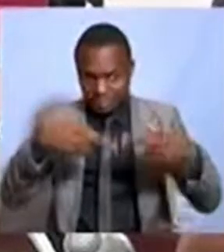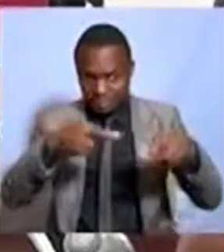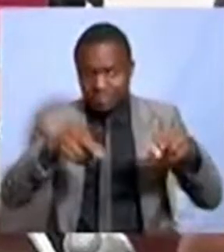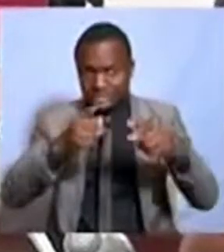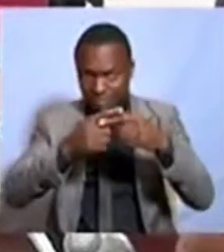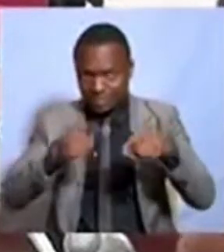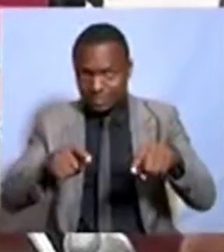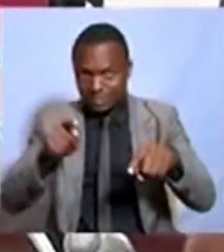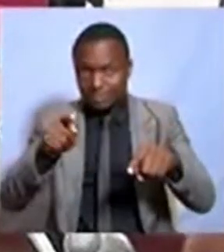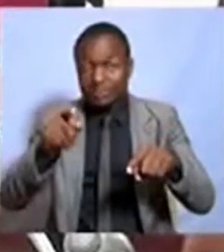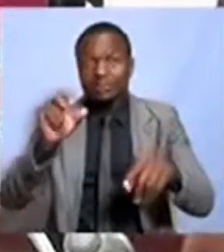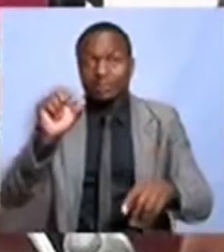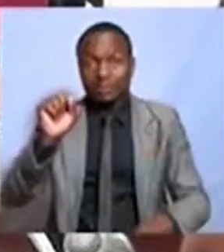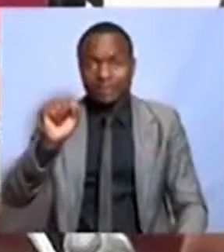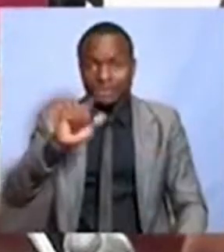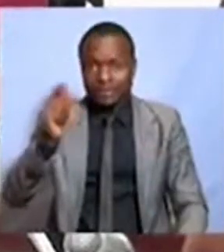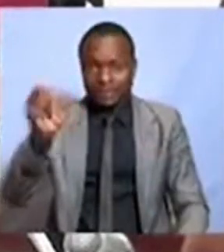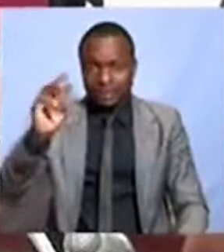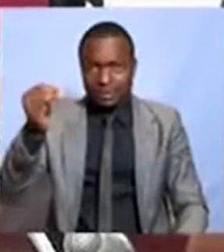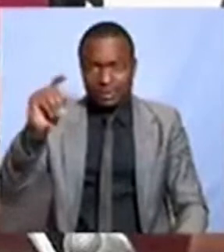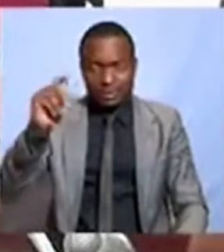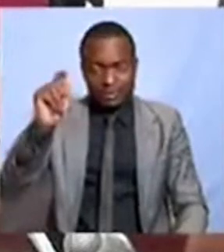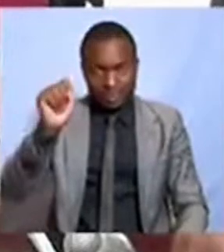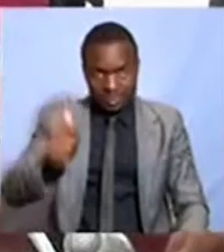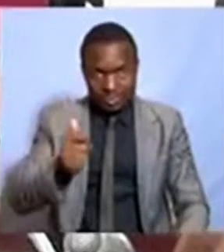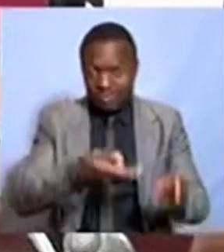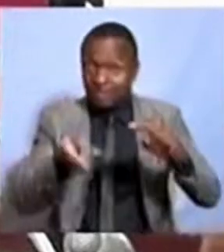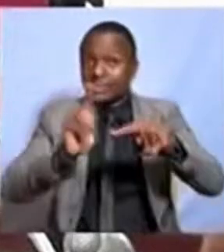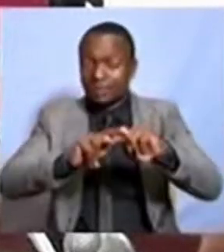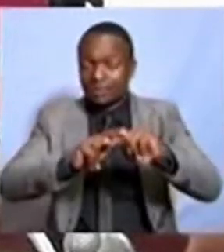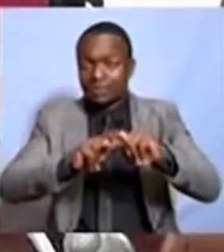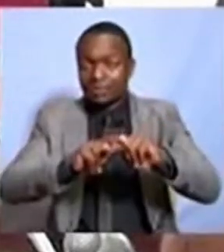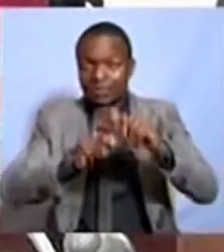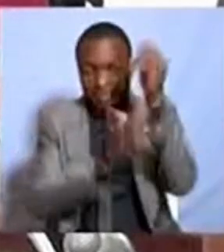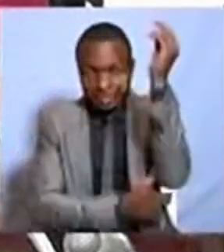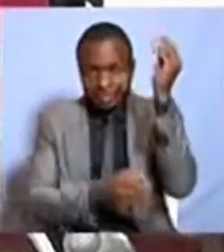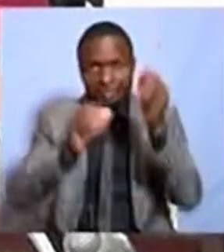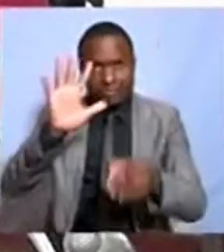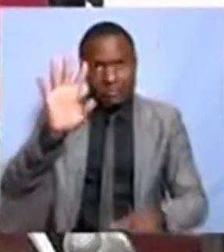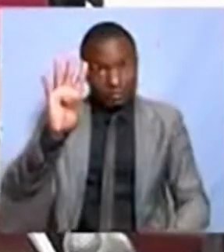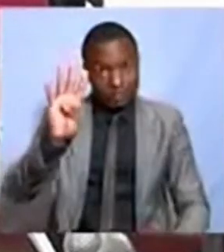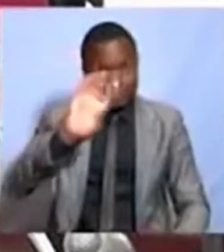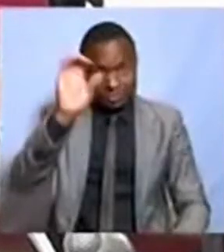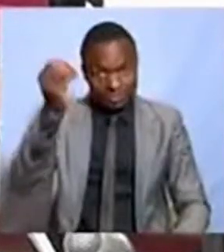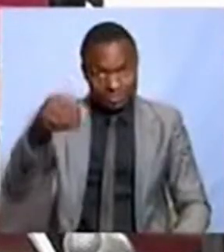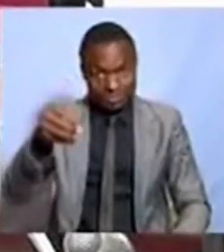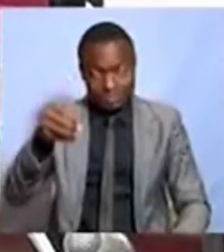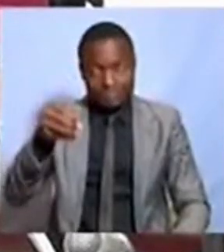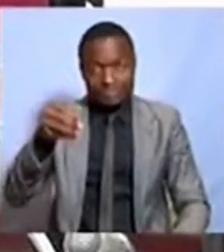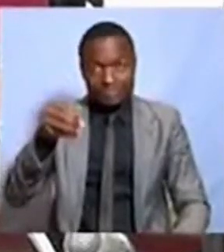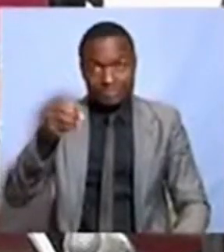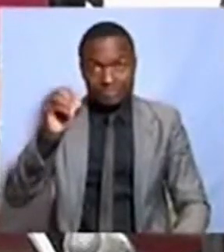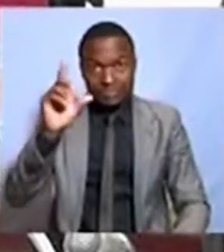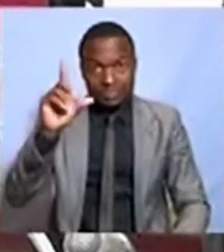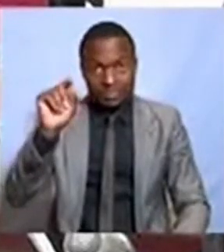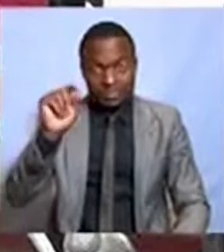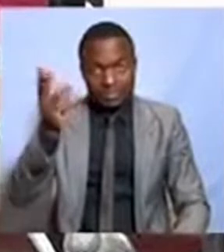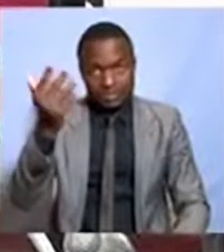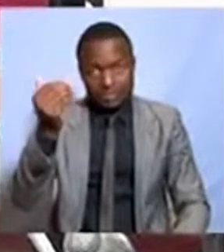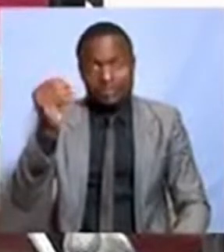ZAMSTATS that there's actually been an increase from poverty from 54% 54.4% in 2015